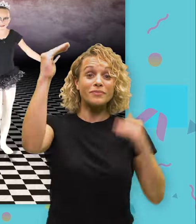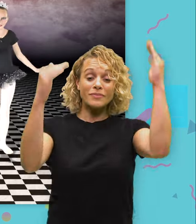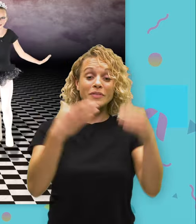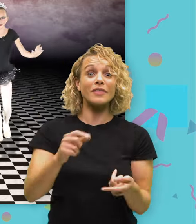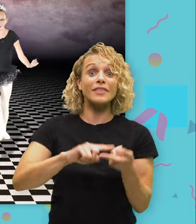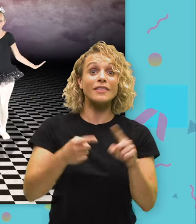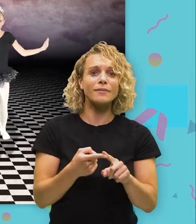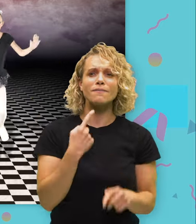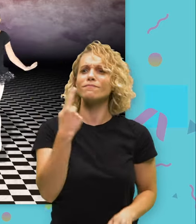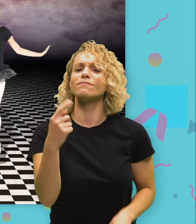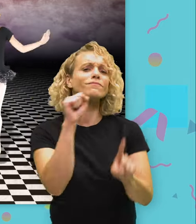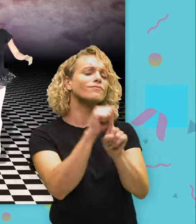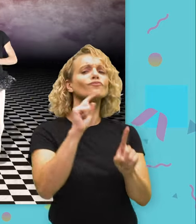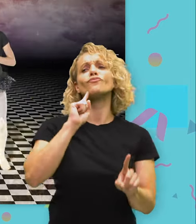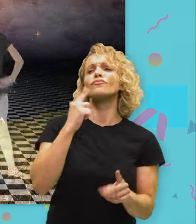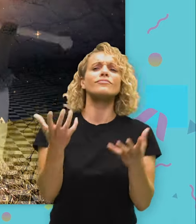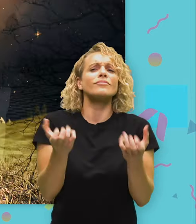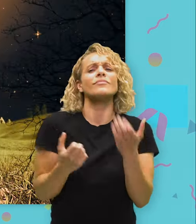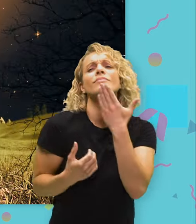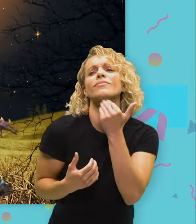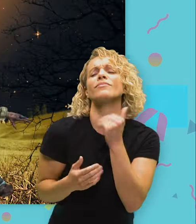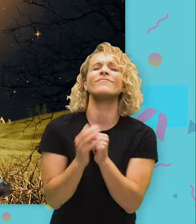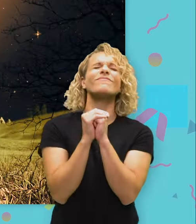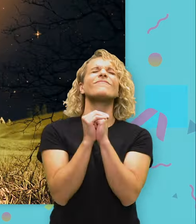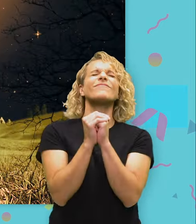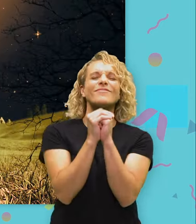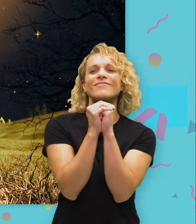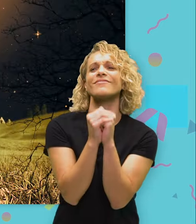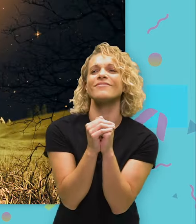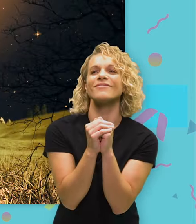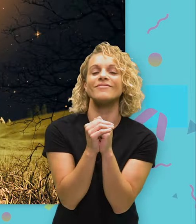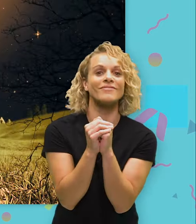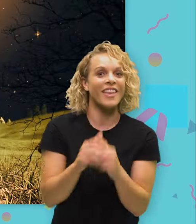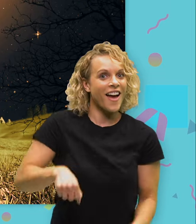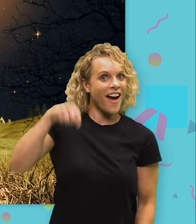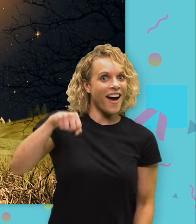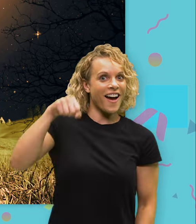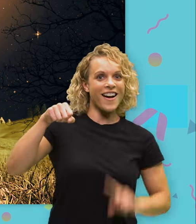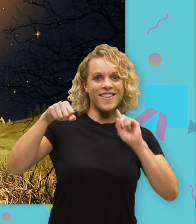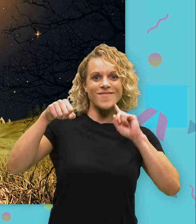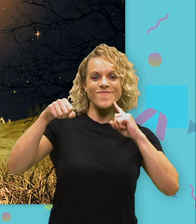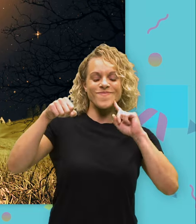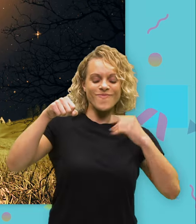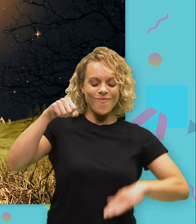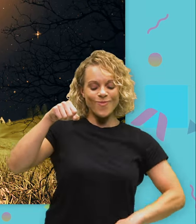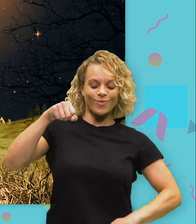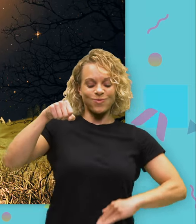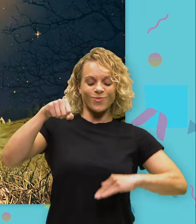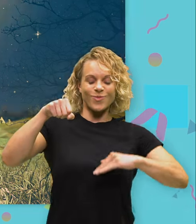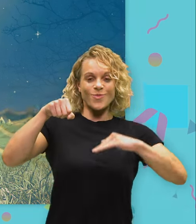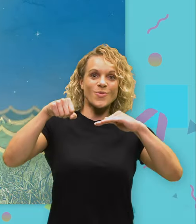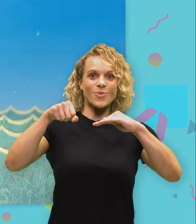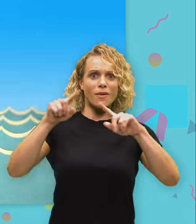with some grown-ups and your friends. Say trick or treat, I'd like some sweets, pretty, pretty please. Fill your bag with candy